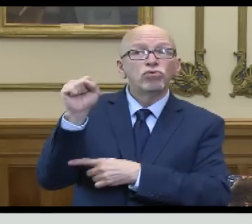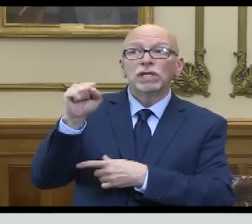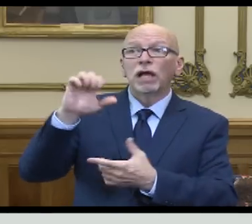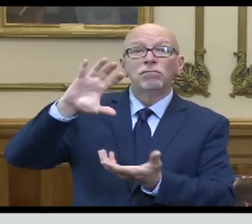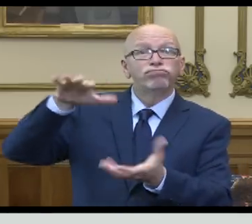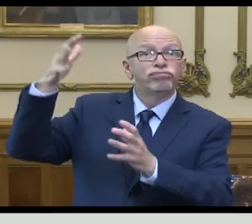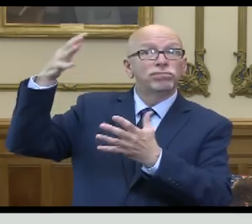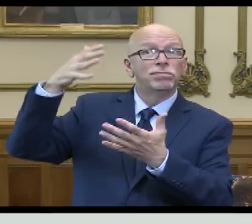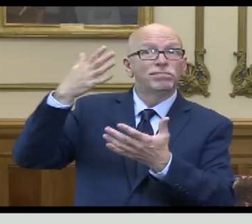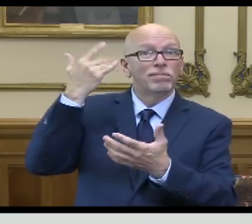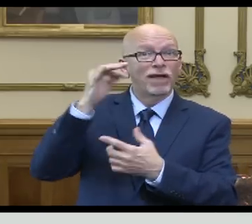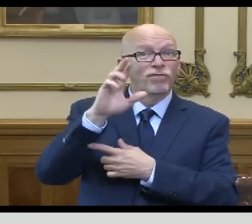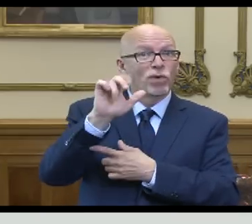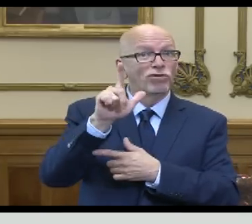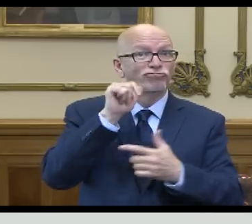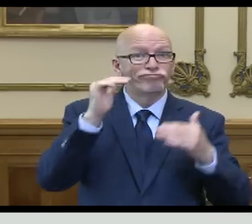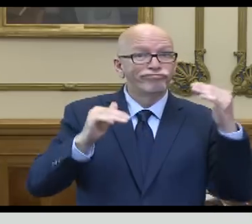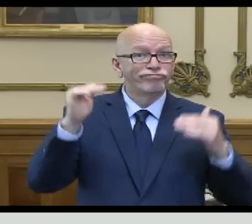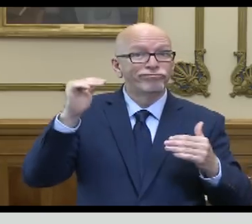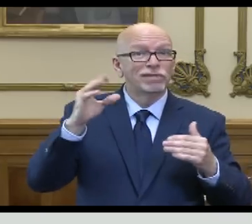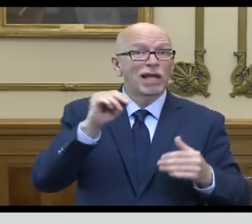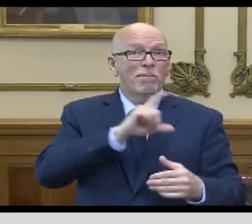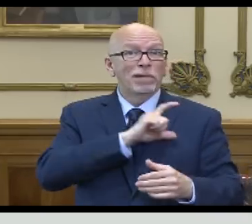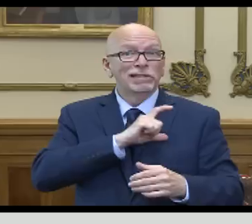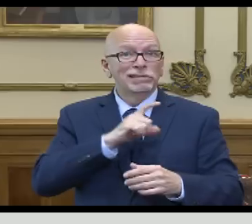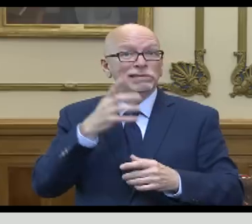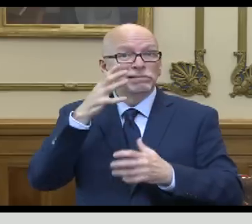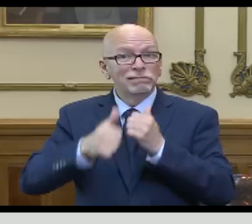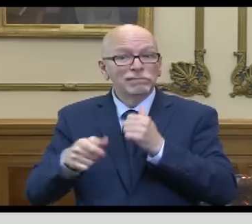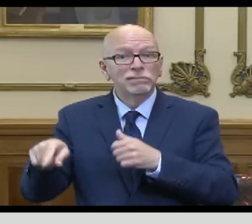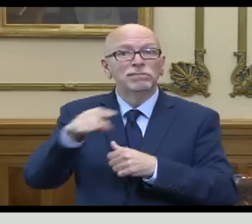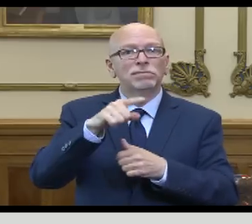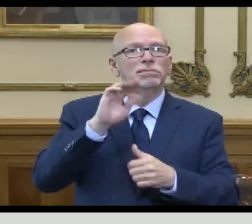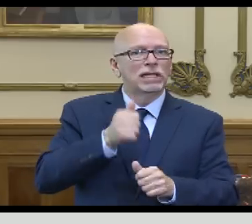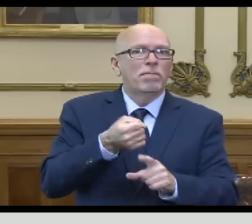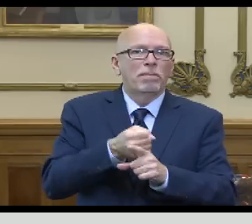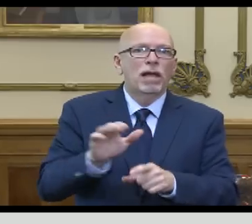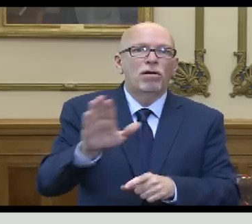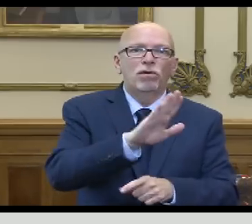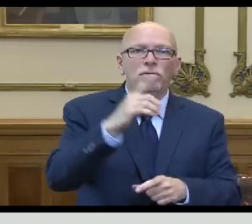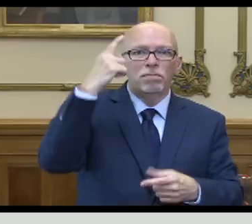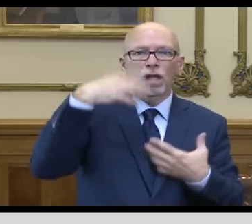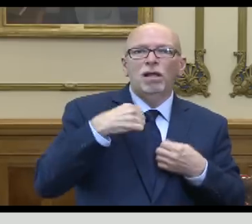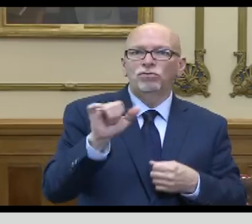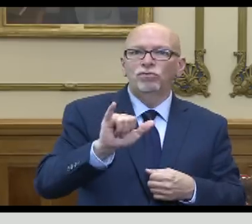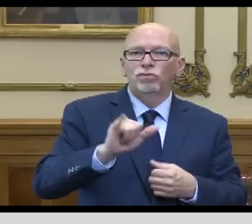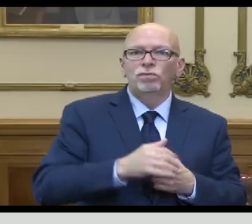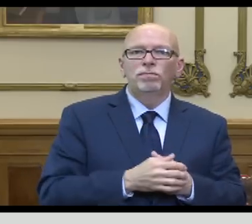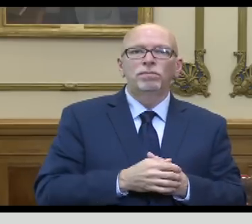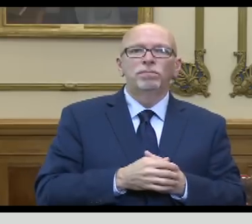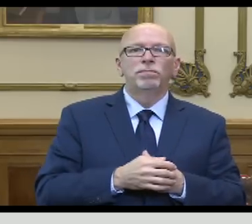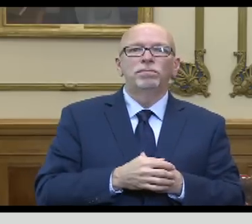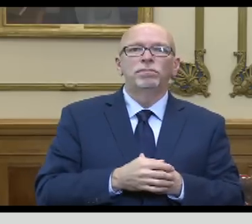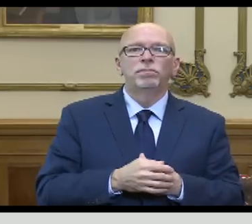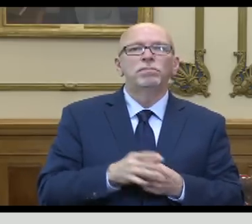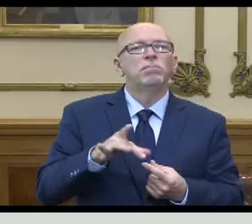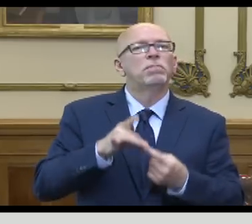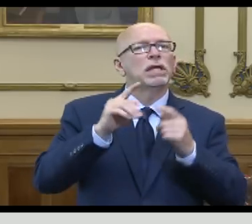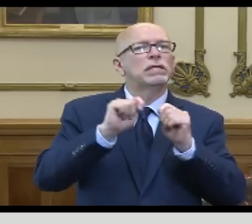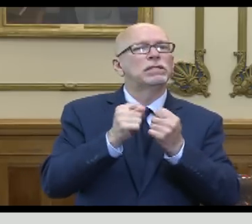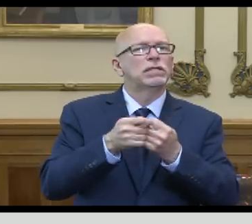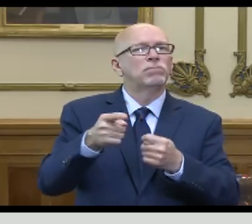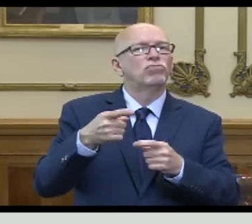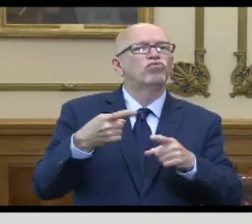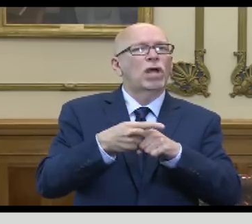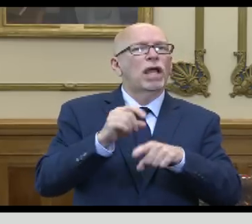as a response to racial injustice and police brutality are also likely to impact Hoosiers' mental health. A special team of crisis